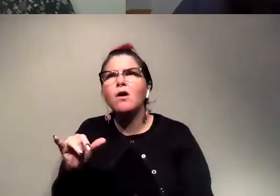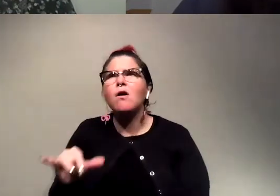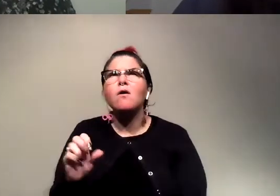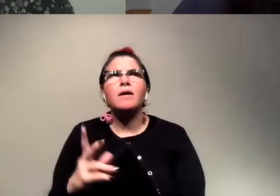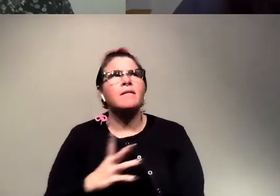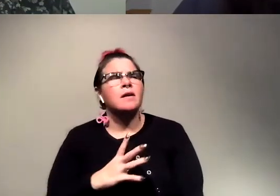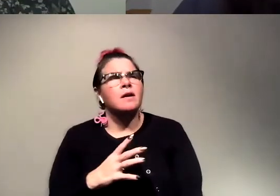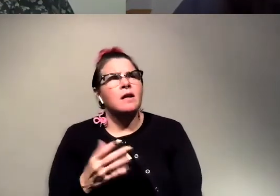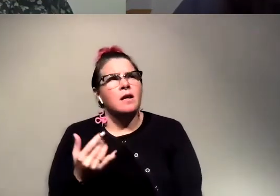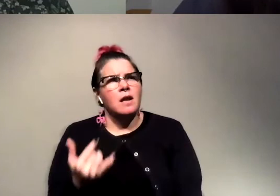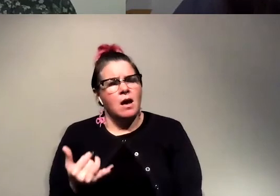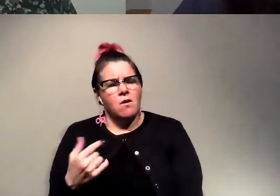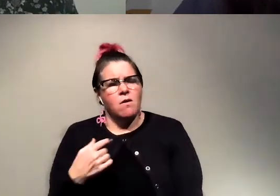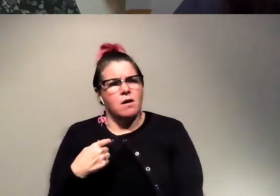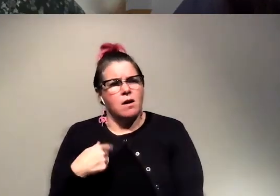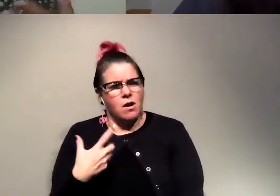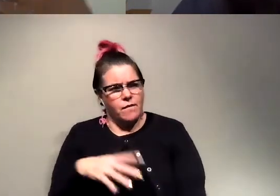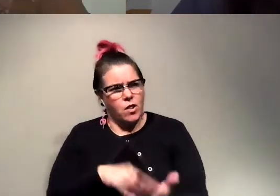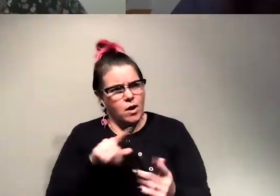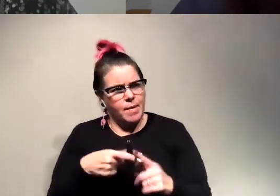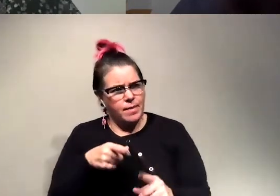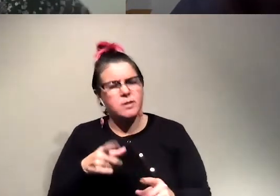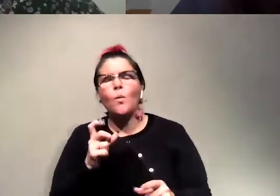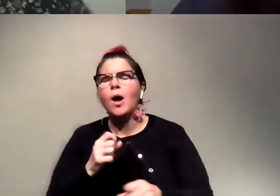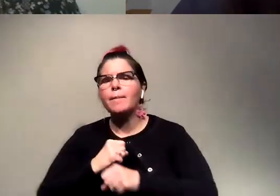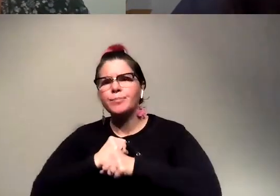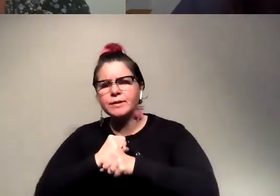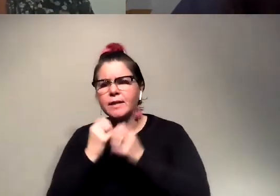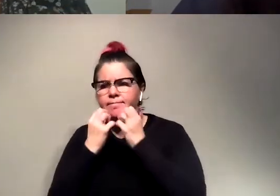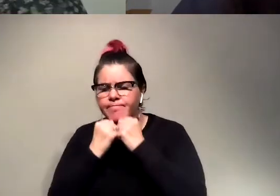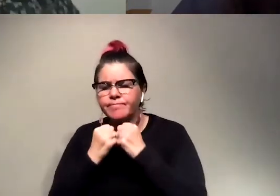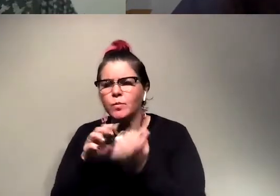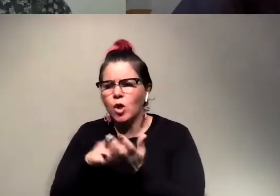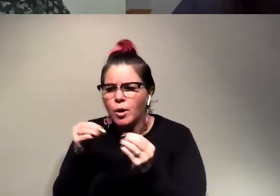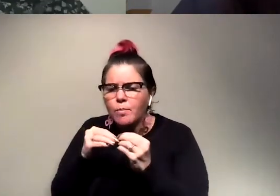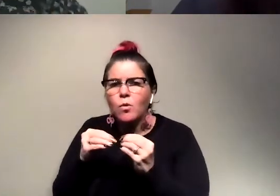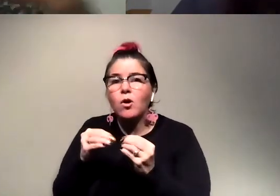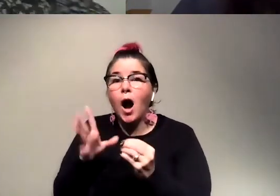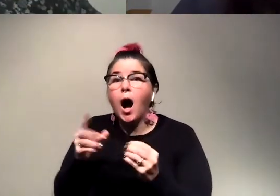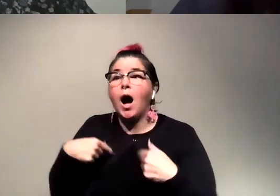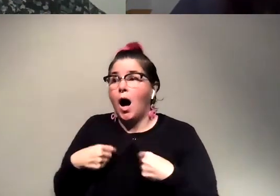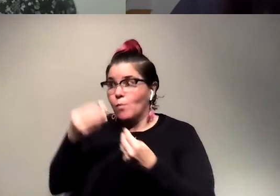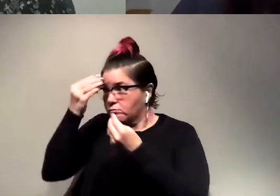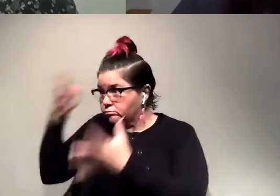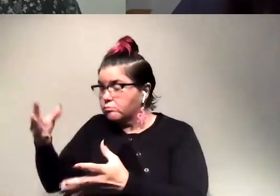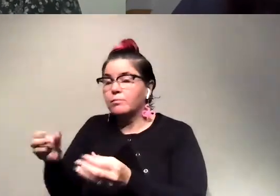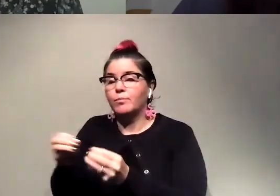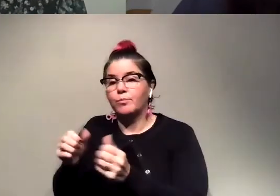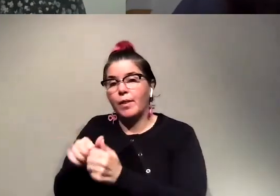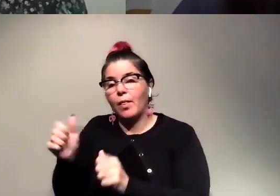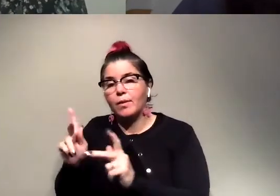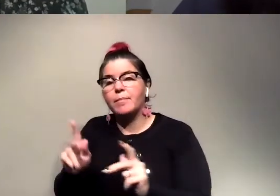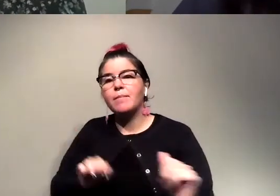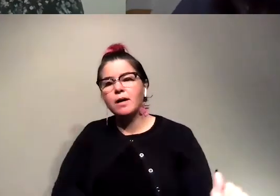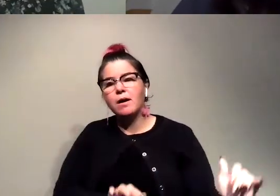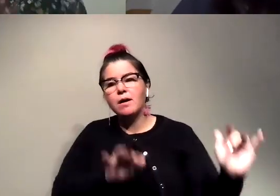I would like to protect this. I would like to learn more. I want to tell people about it. And then you share the information that you know.